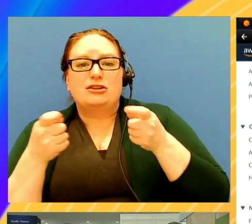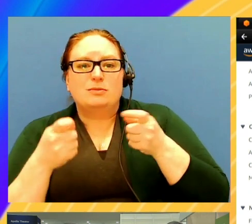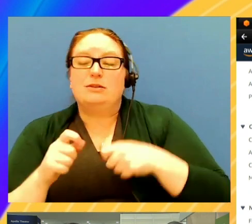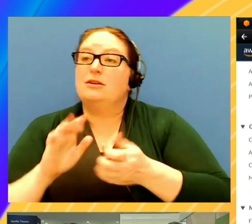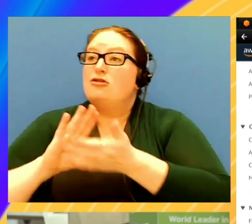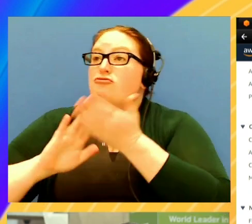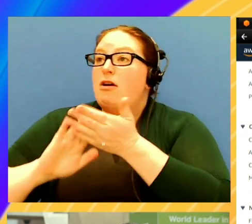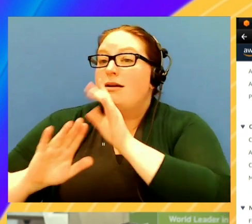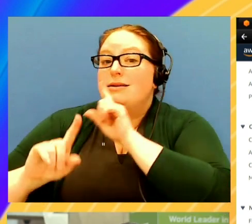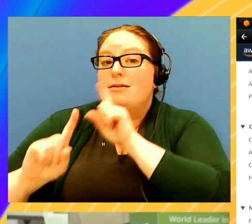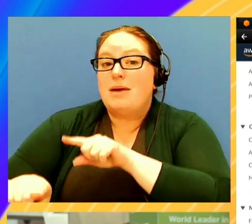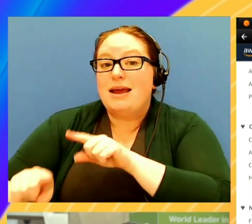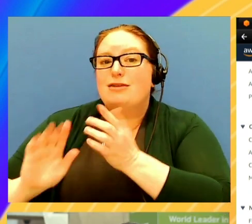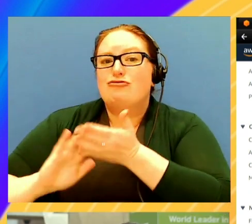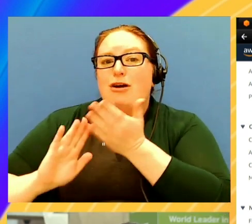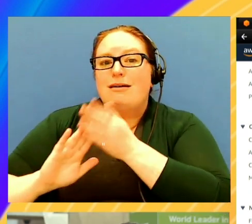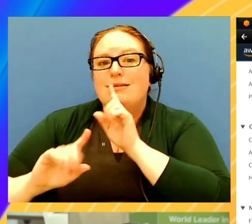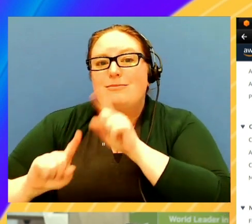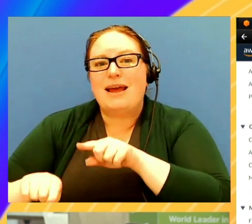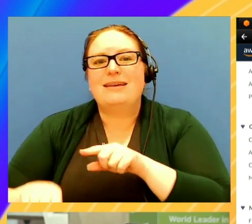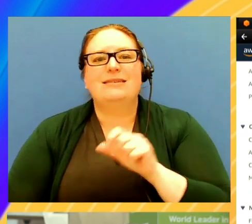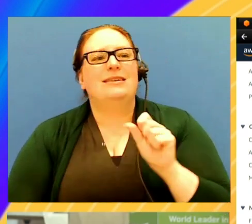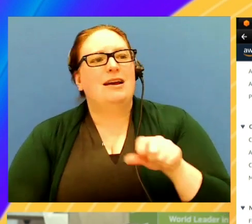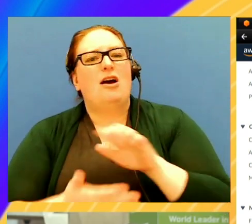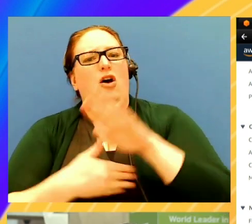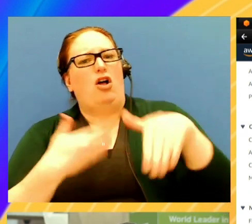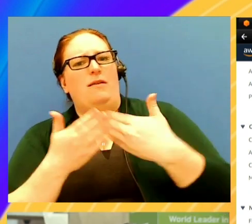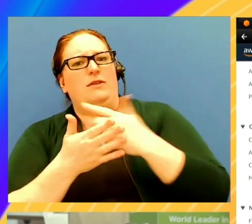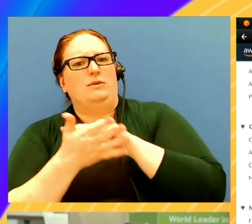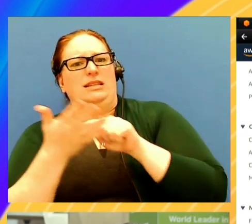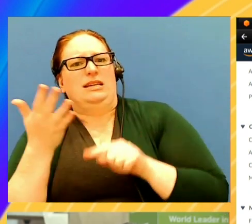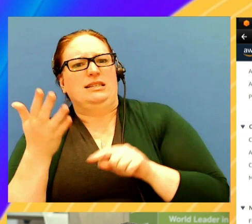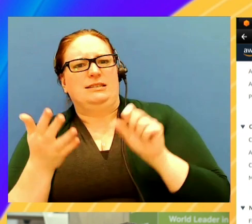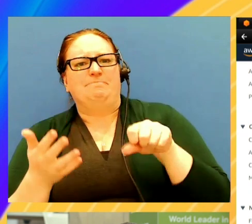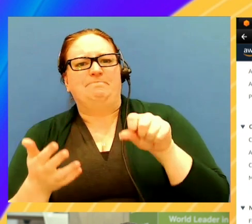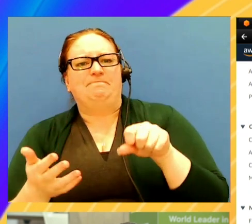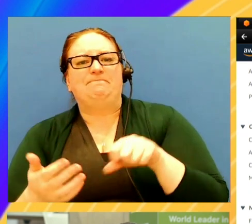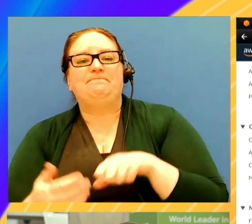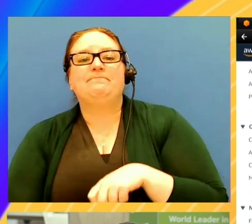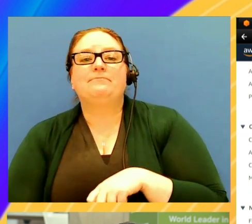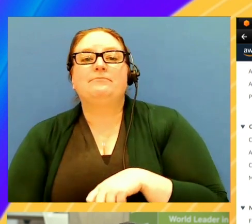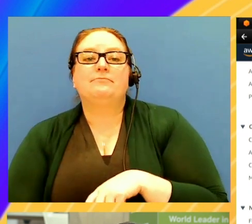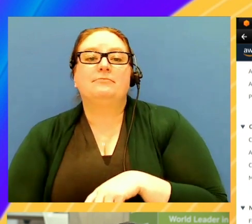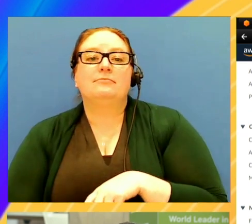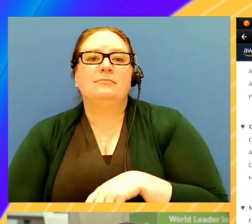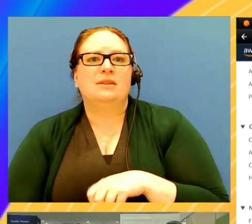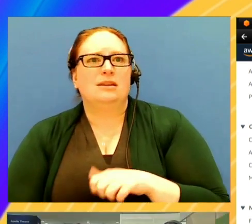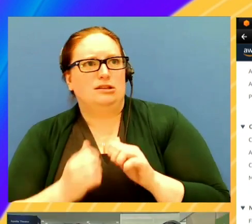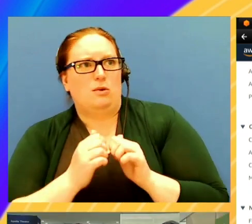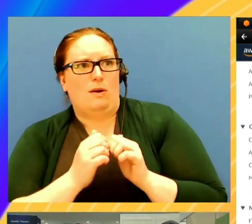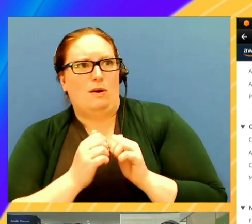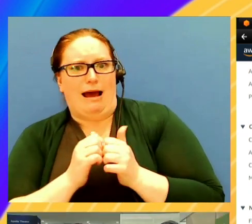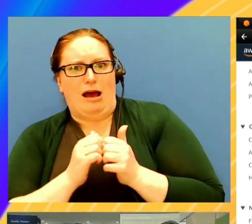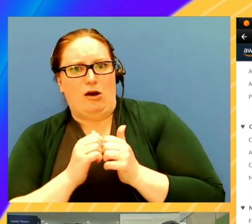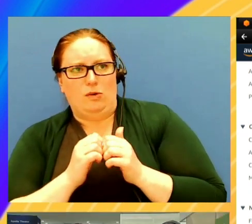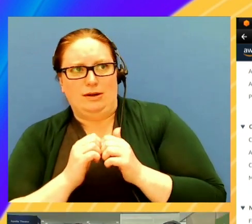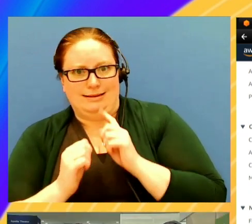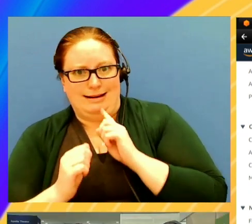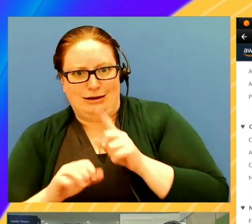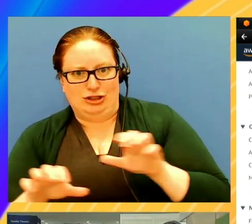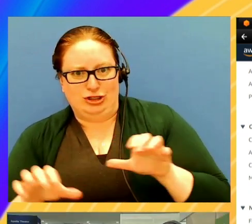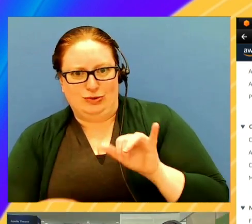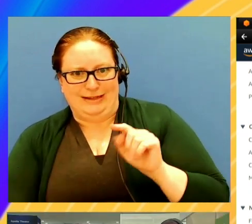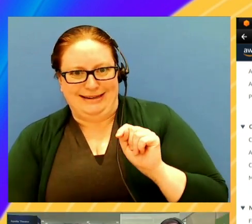command, runs all those things. Exactly. So how is it actually doing it? So some